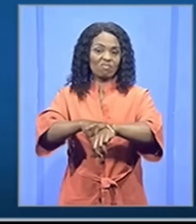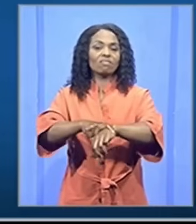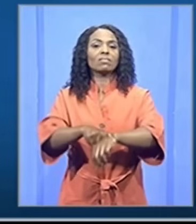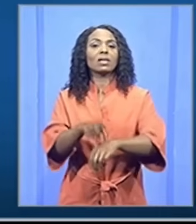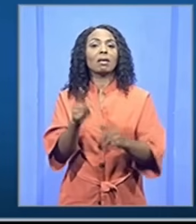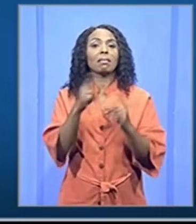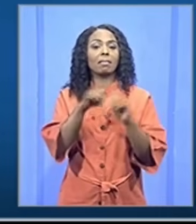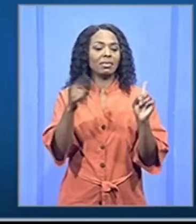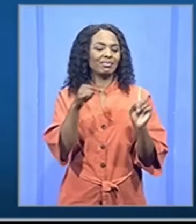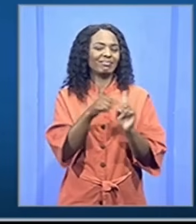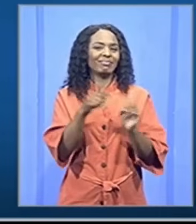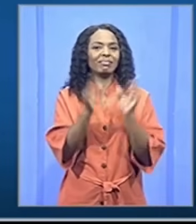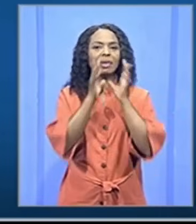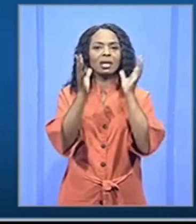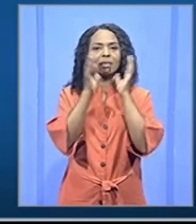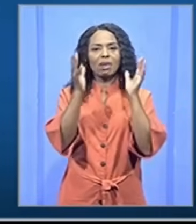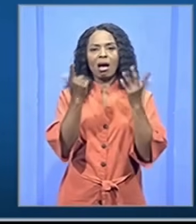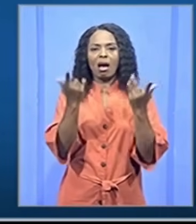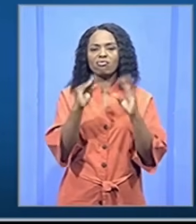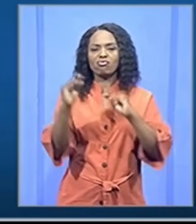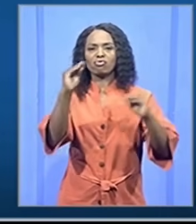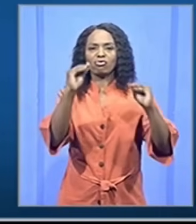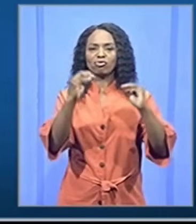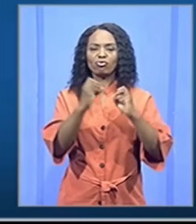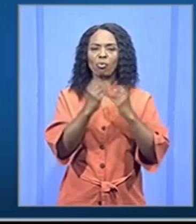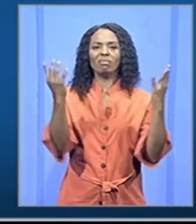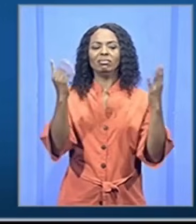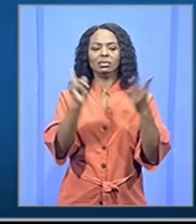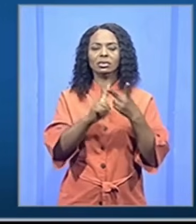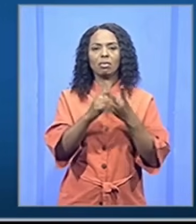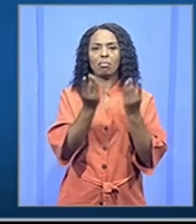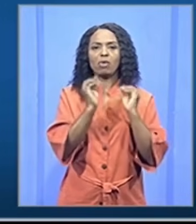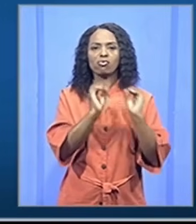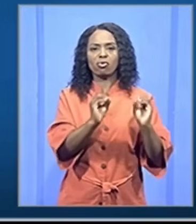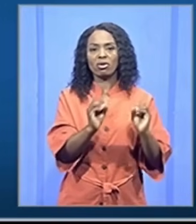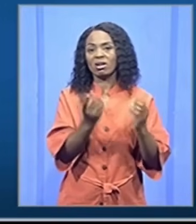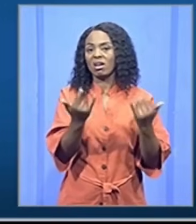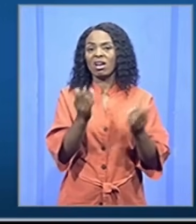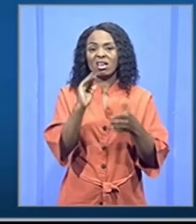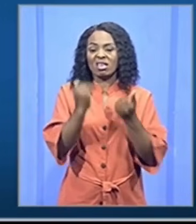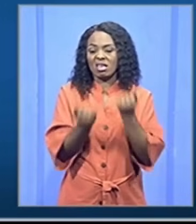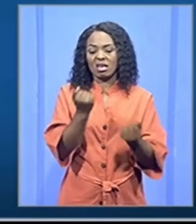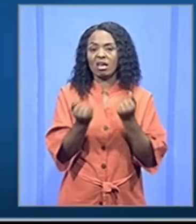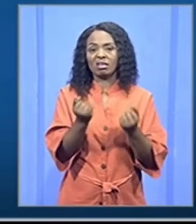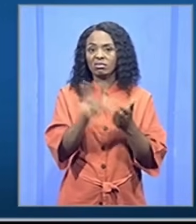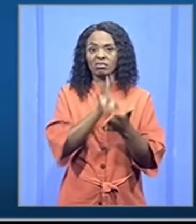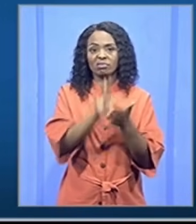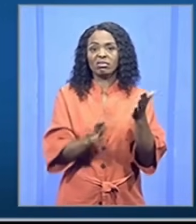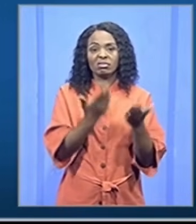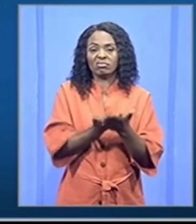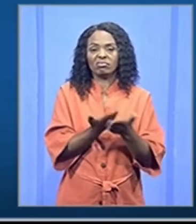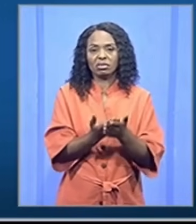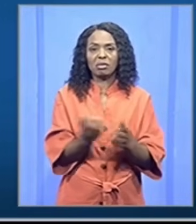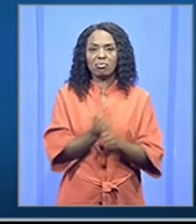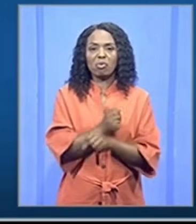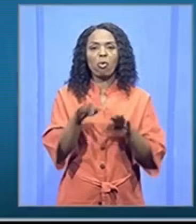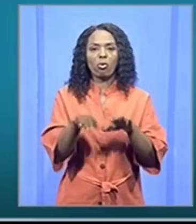ke diboledi ebile bana le mašeleng melato e tla ya moya fala bjalo ka metse a